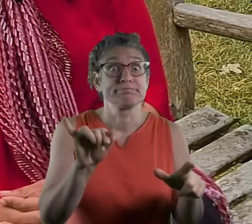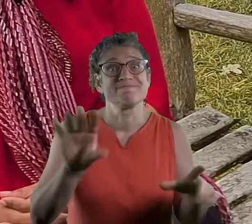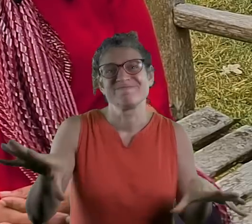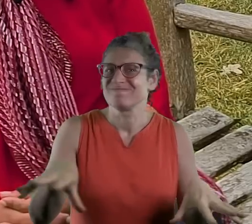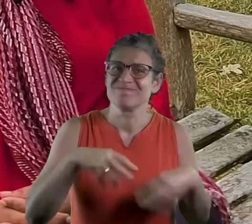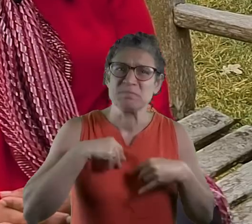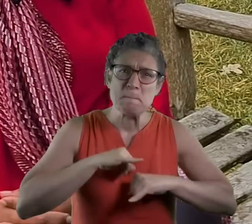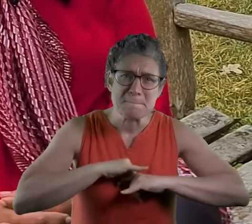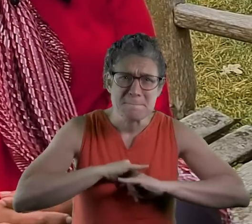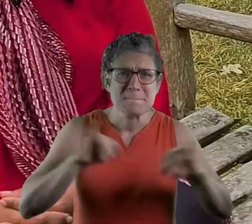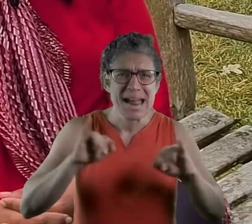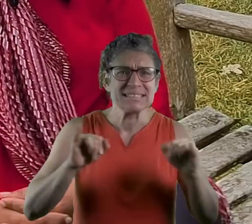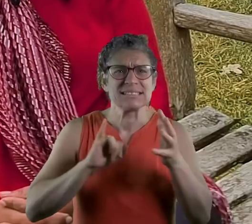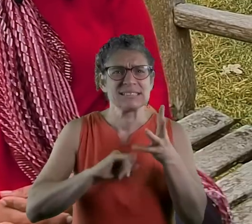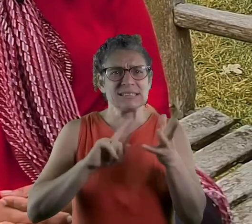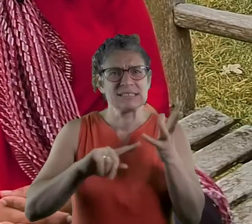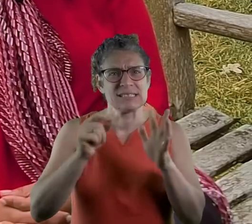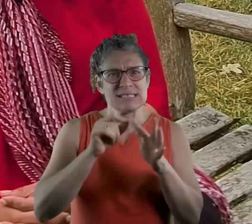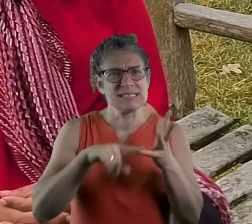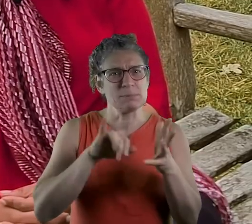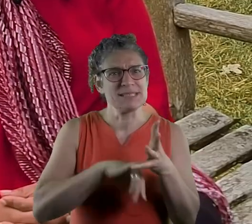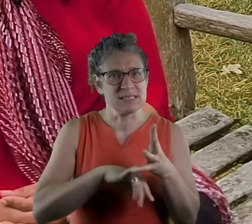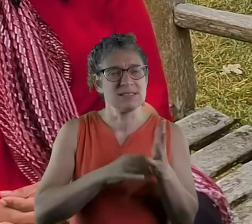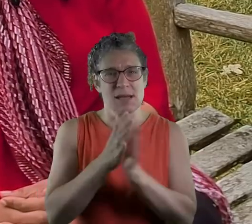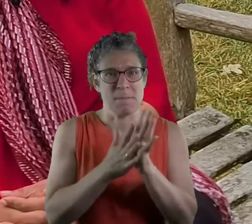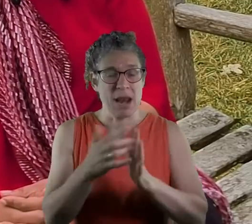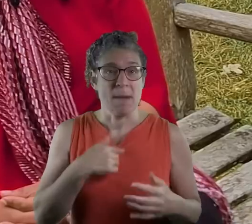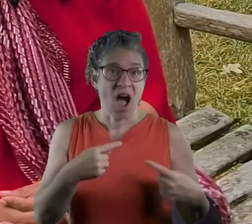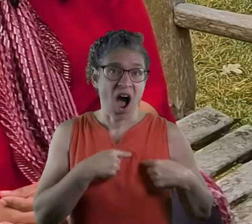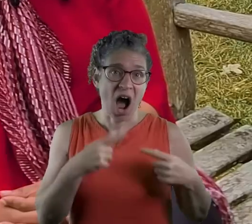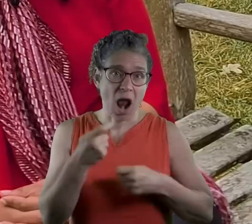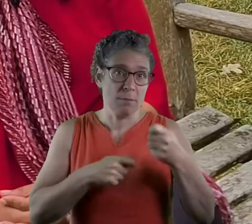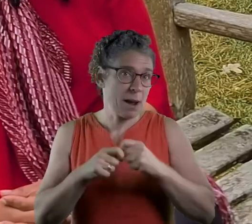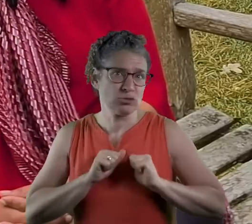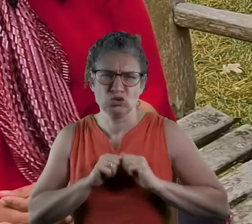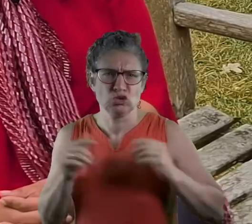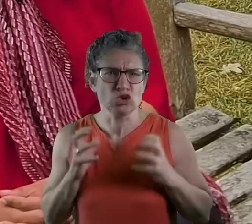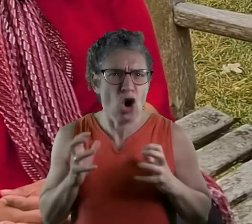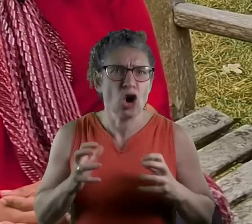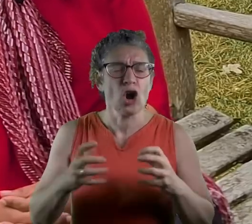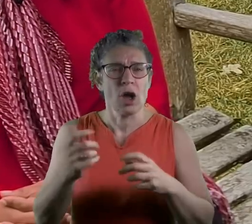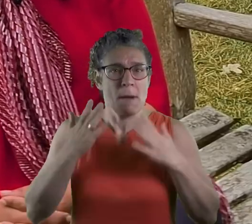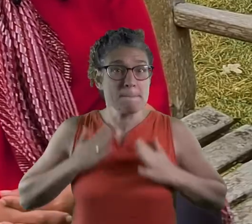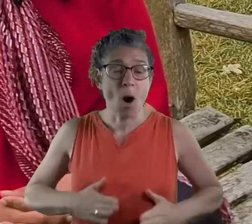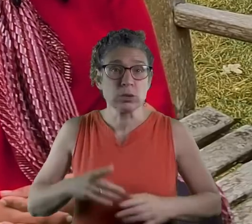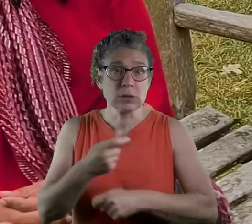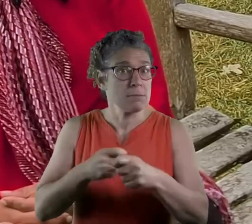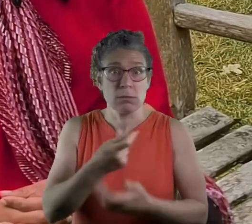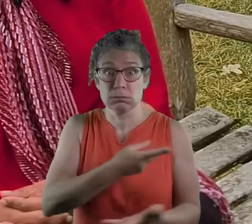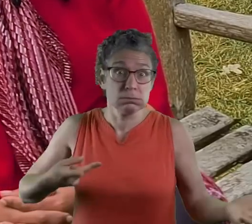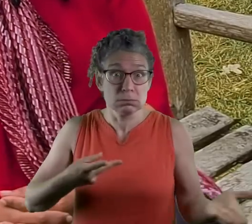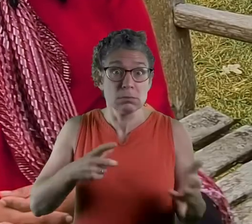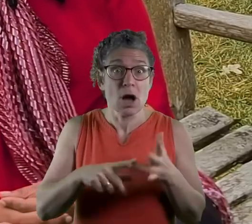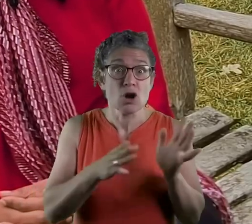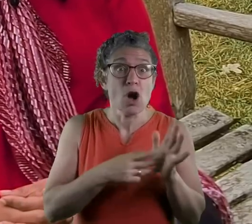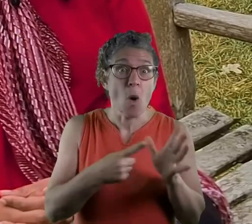I developed overwhelming sepsis. My heart and body went into shock, and I ended up in a coma on